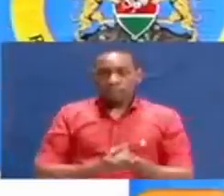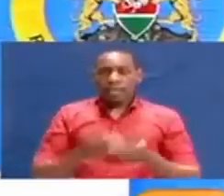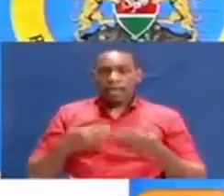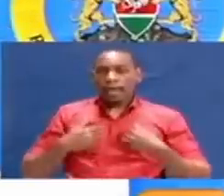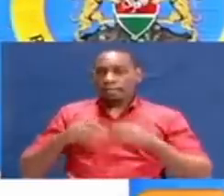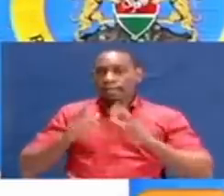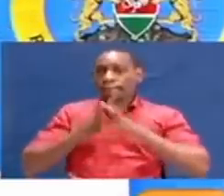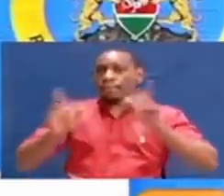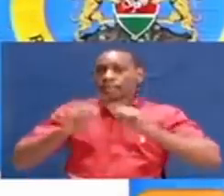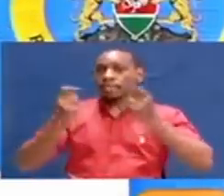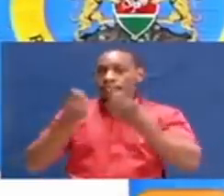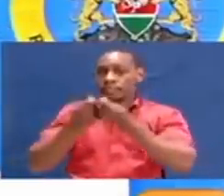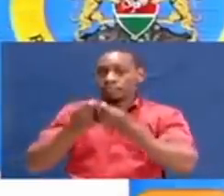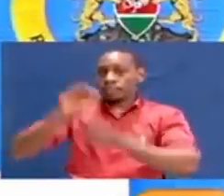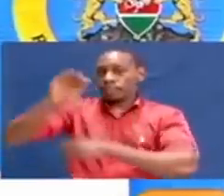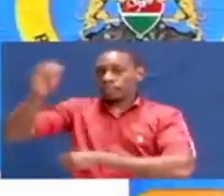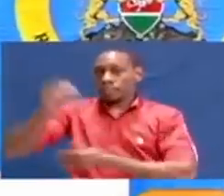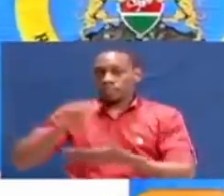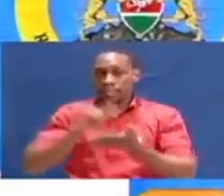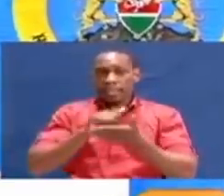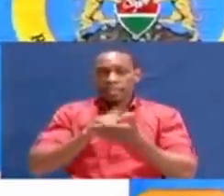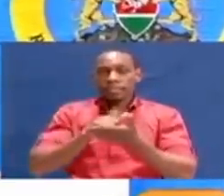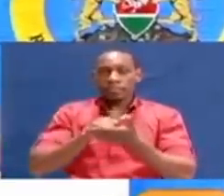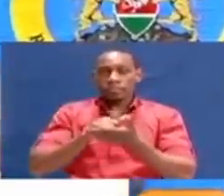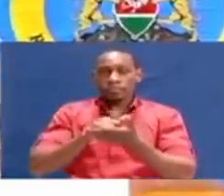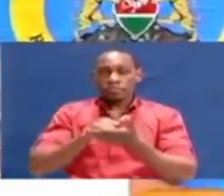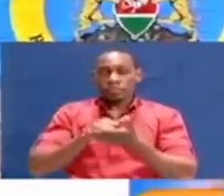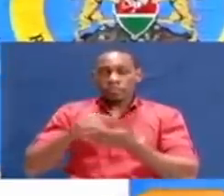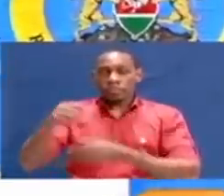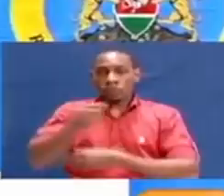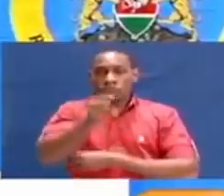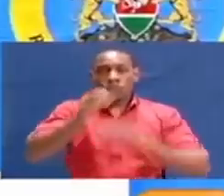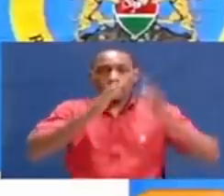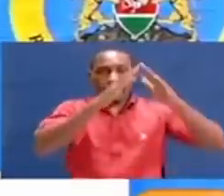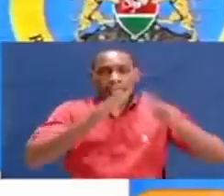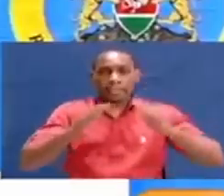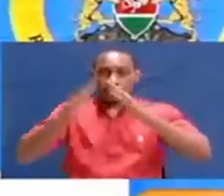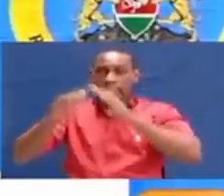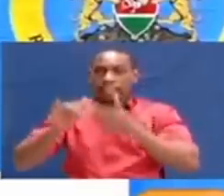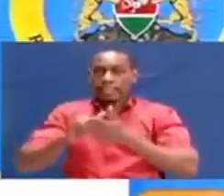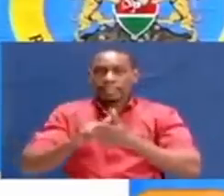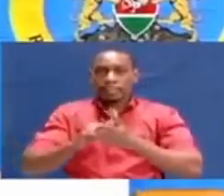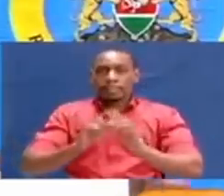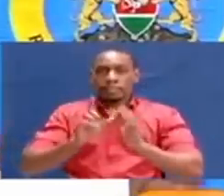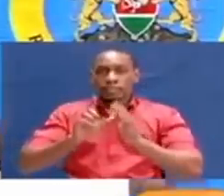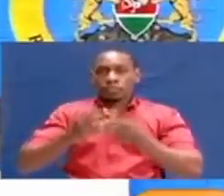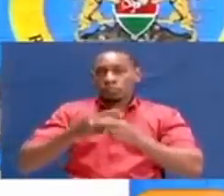have got a big team in town that is going to go some of the areas I'm going to mention in a minute.